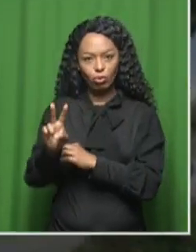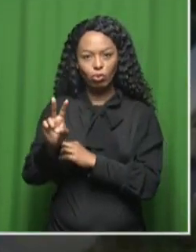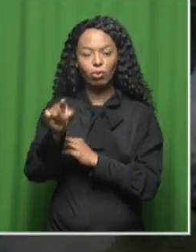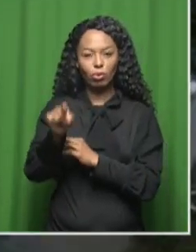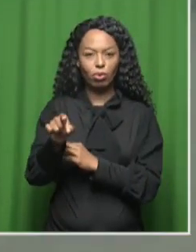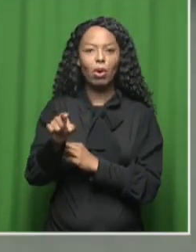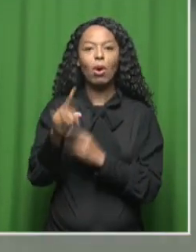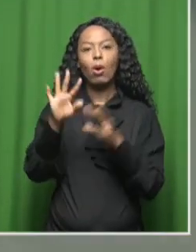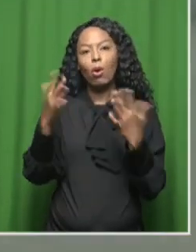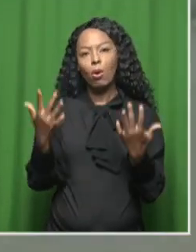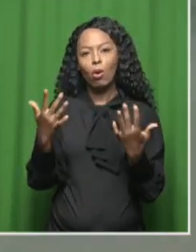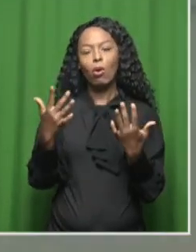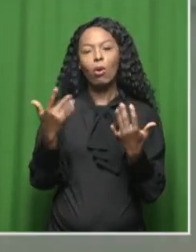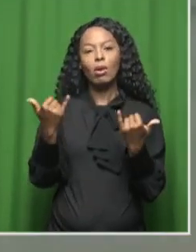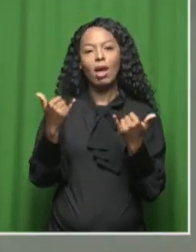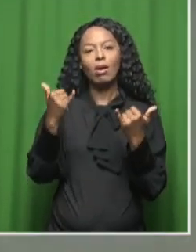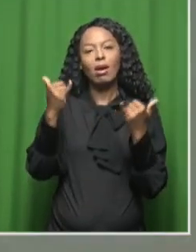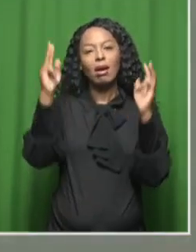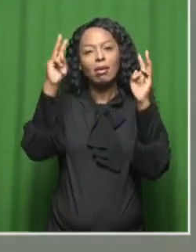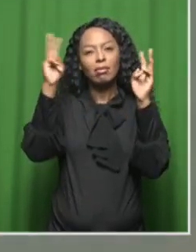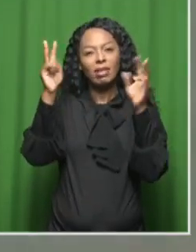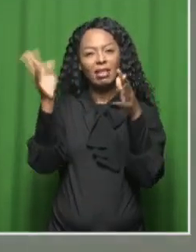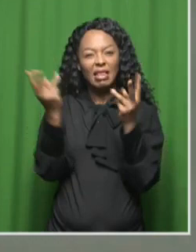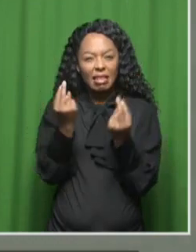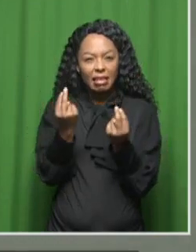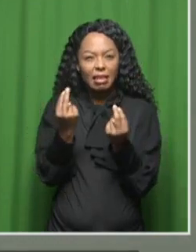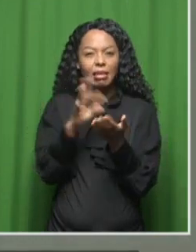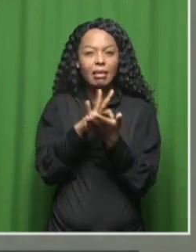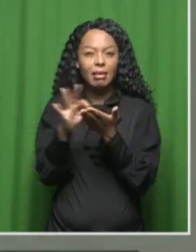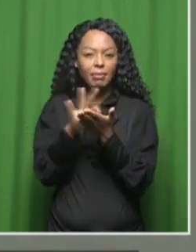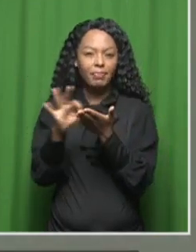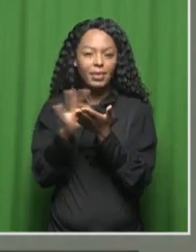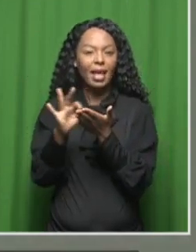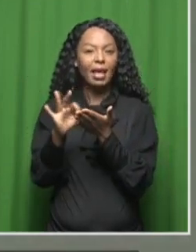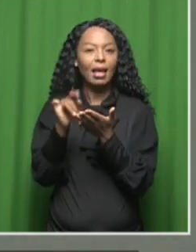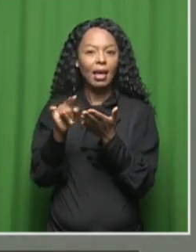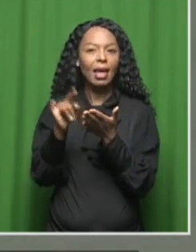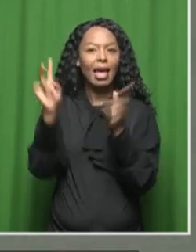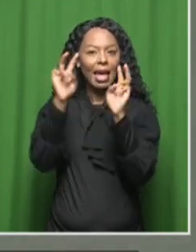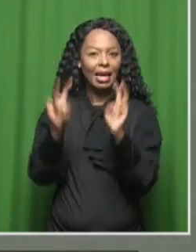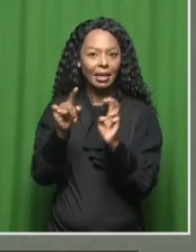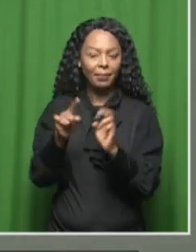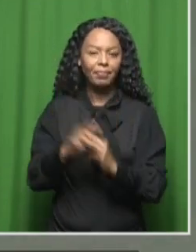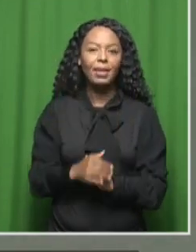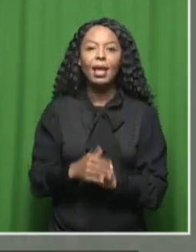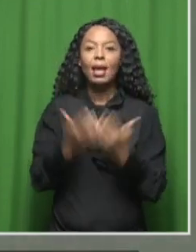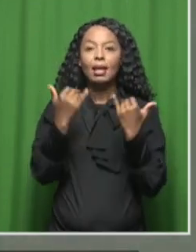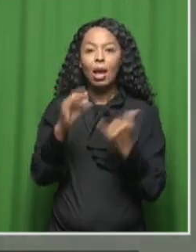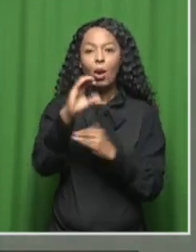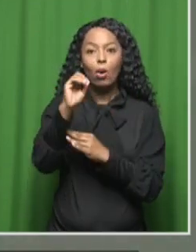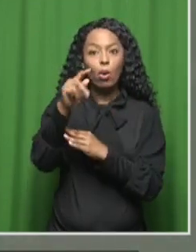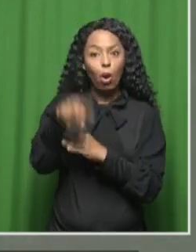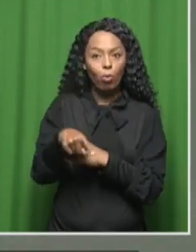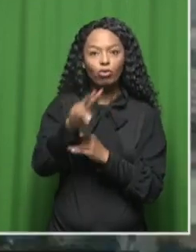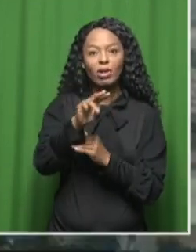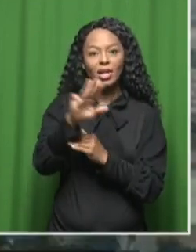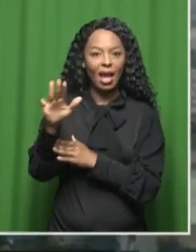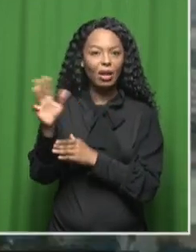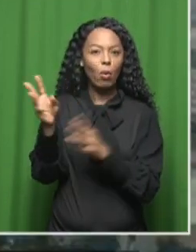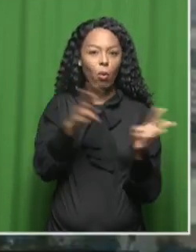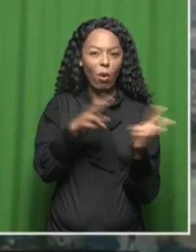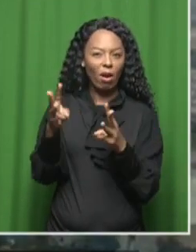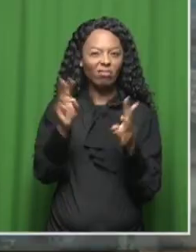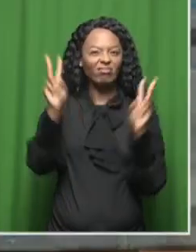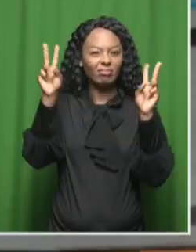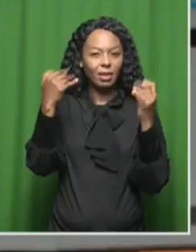equivalent greenhouse gas emissions reduced or avoided. But for more on this, on COP29, we're joined in studio by